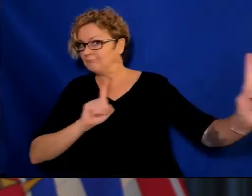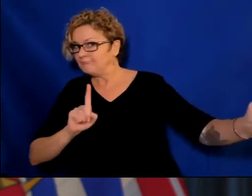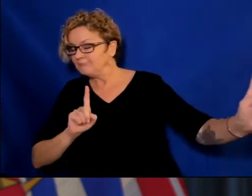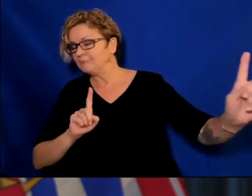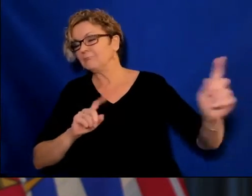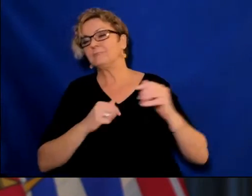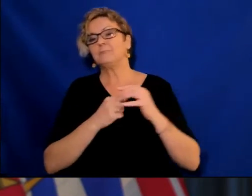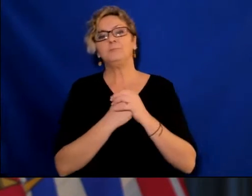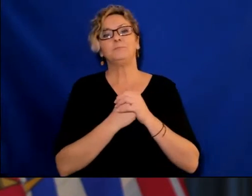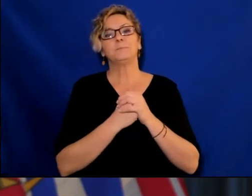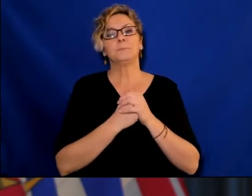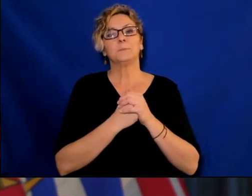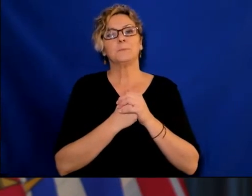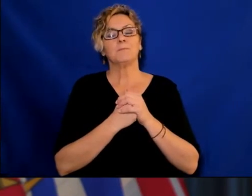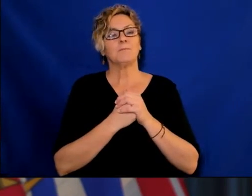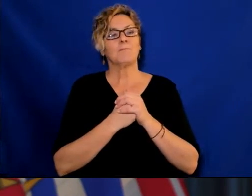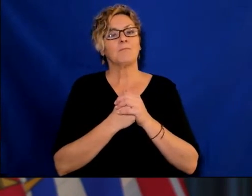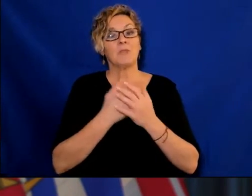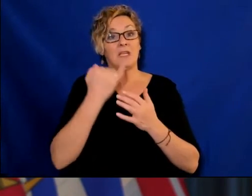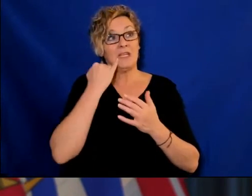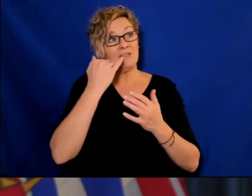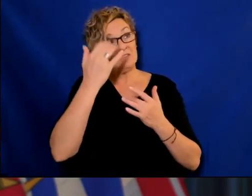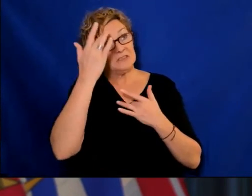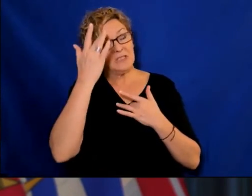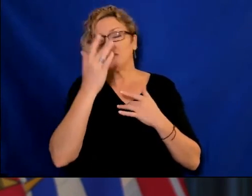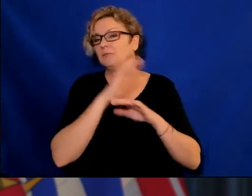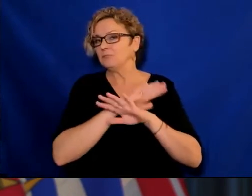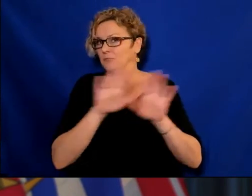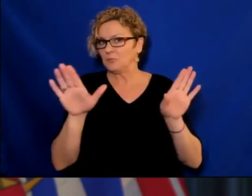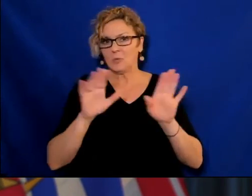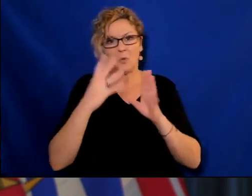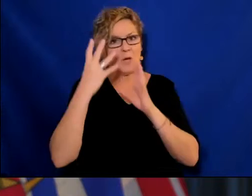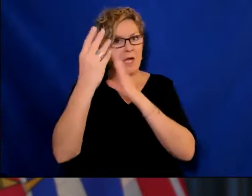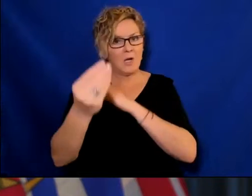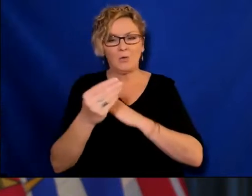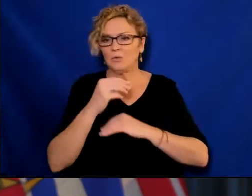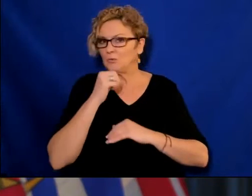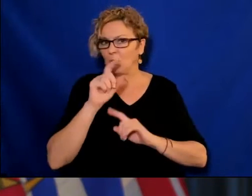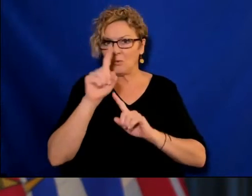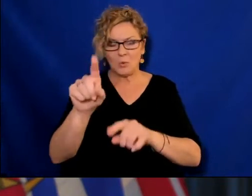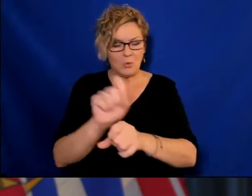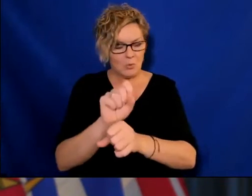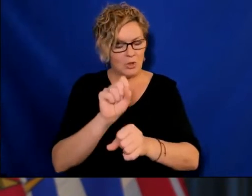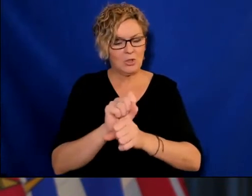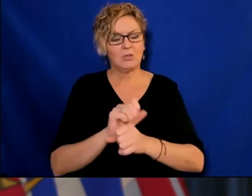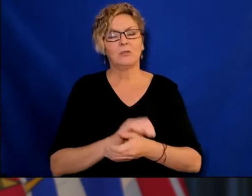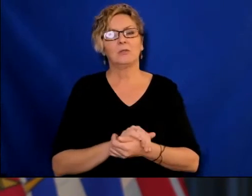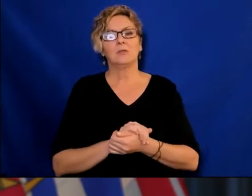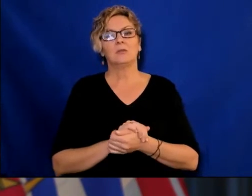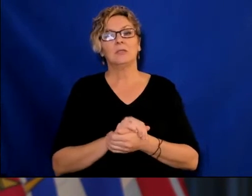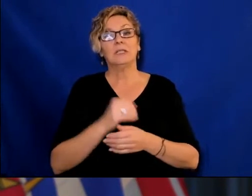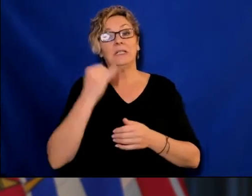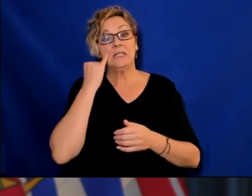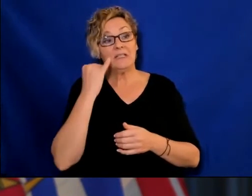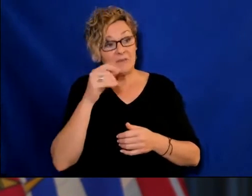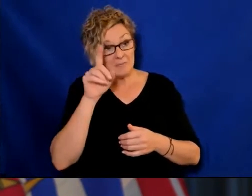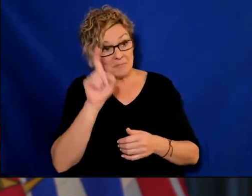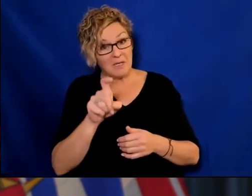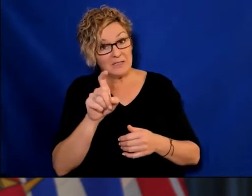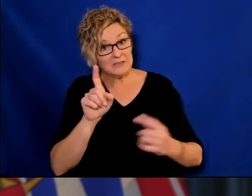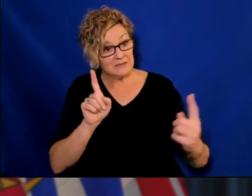and to wear a mask when it's appropriate to do so. Next question is from Priyanka Mehta, ZTV.